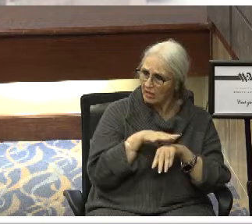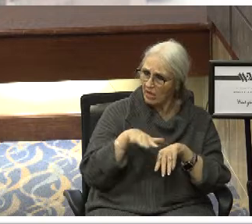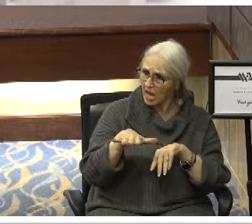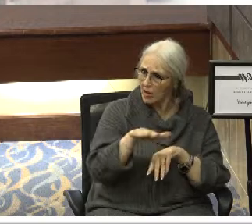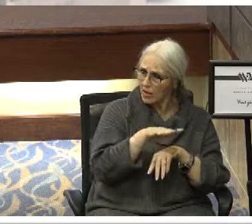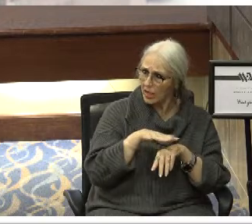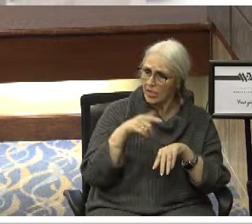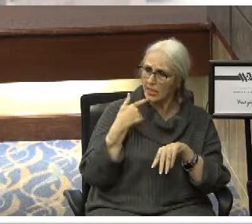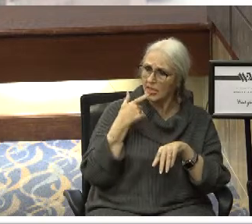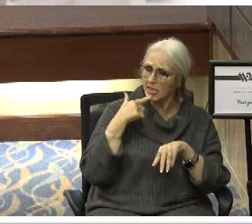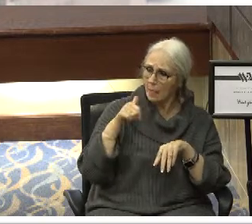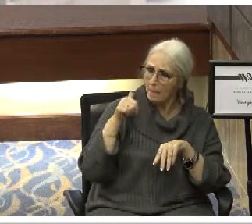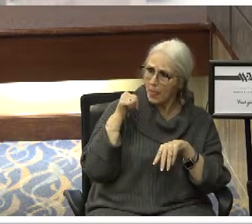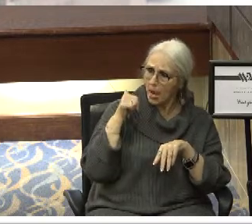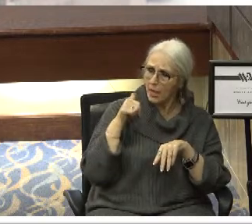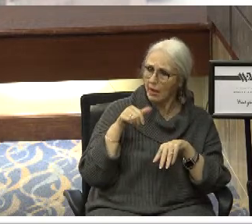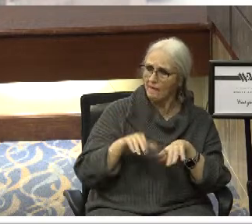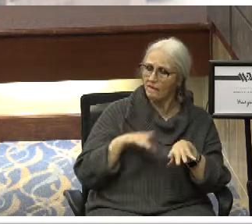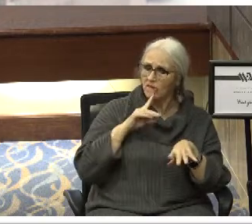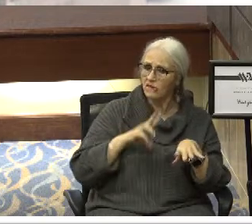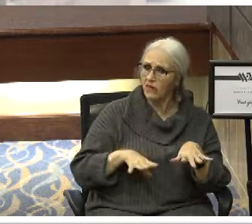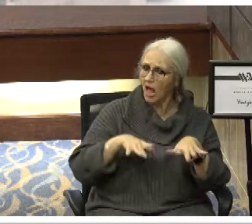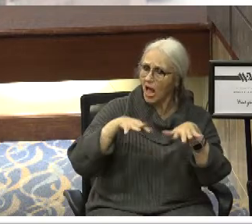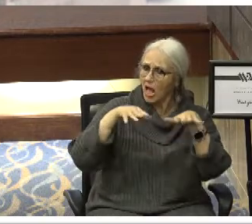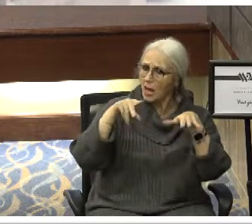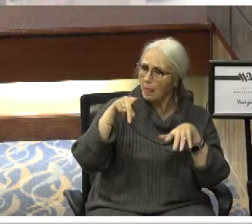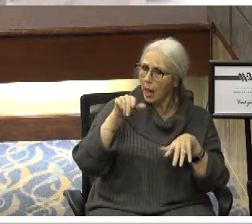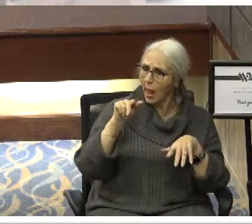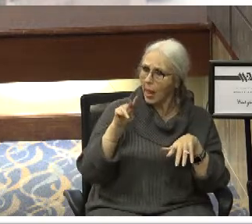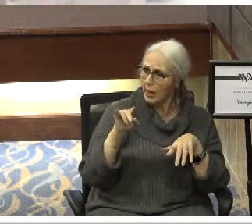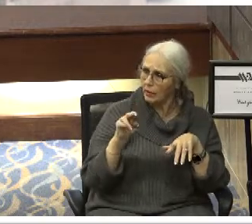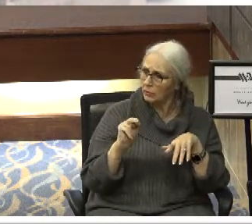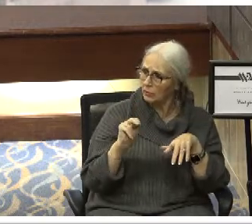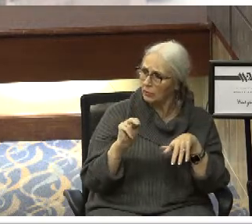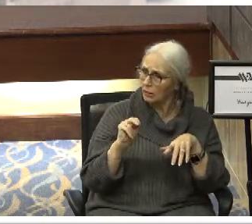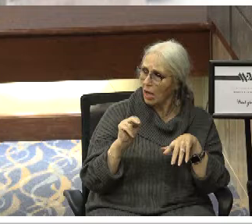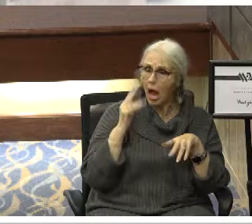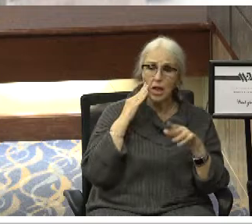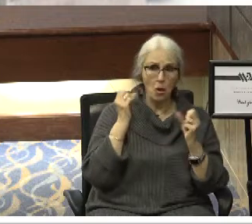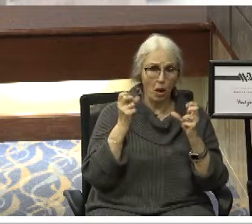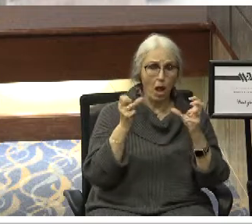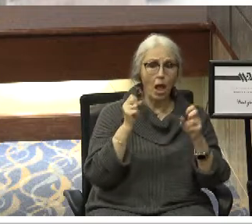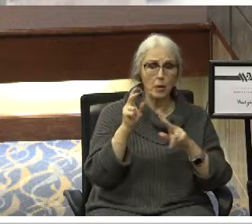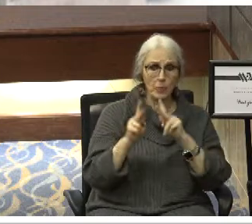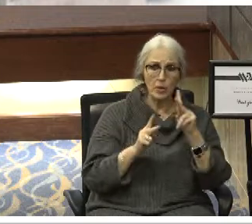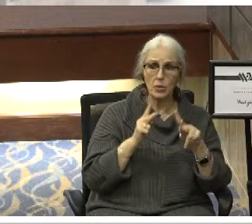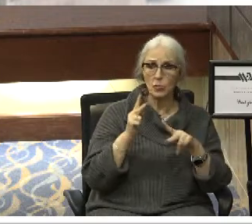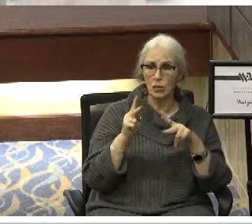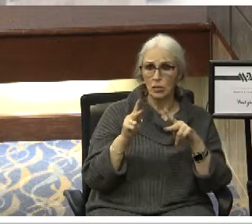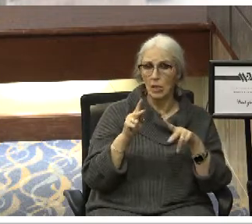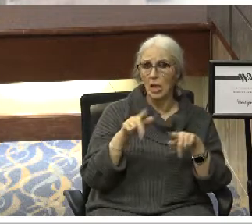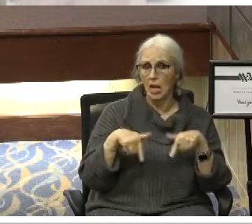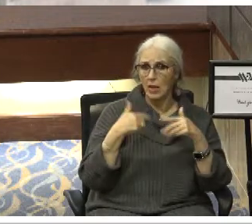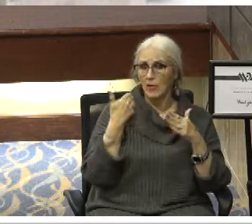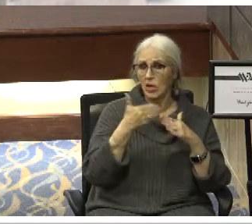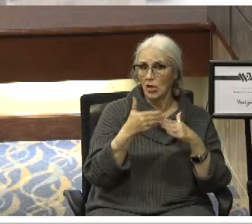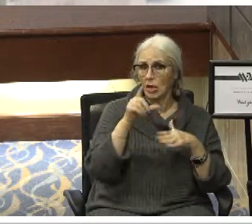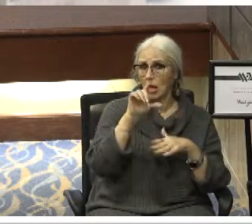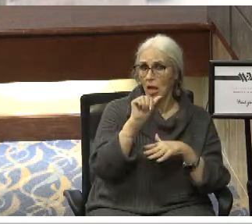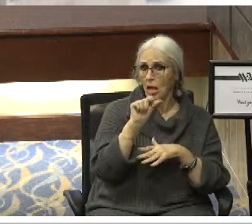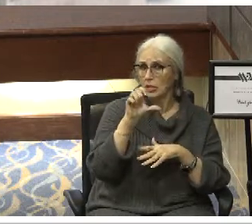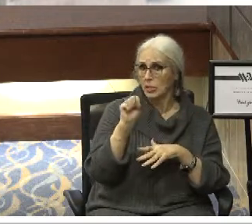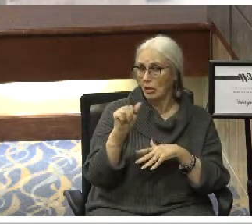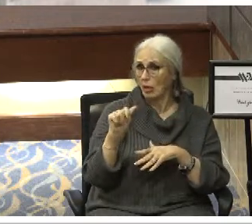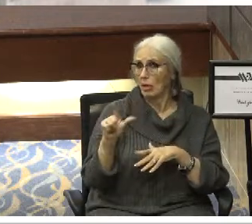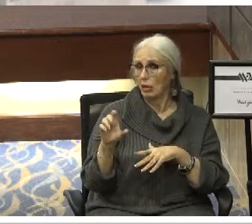in the back it says floodplain, but I know several folks that are in the LaSalle area have